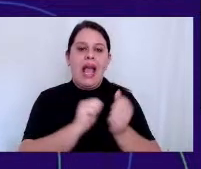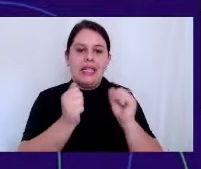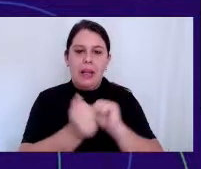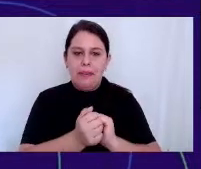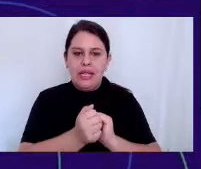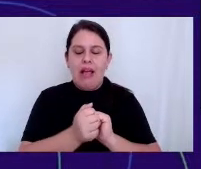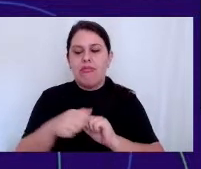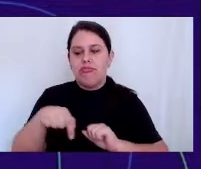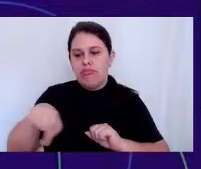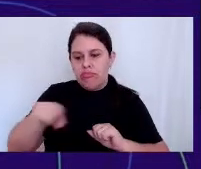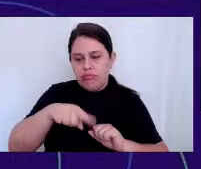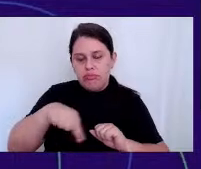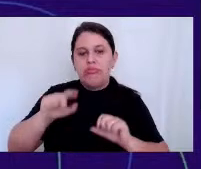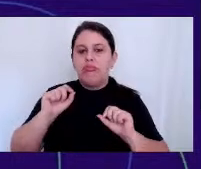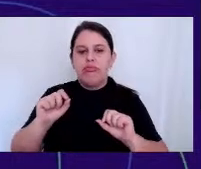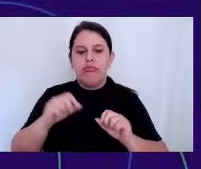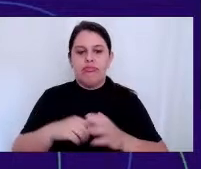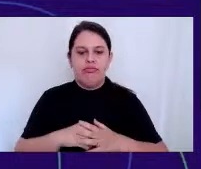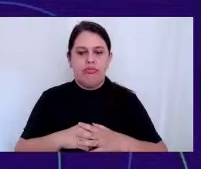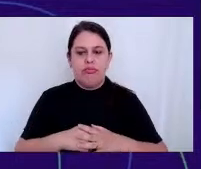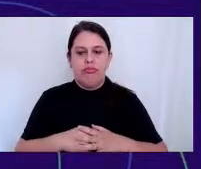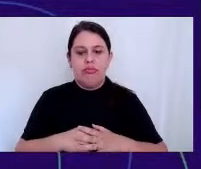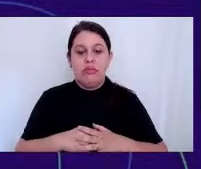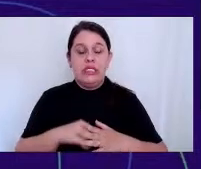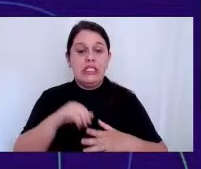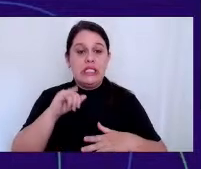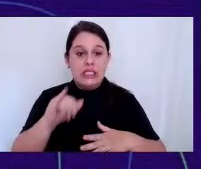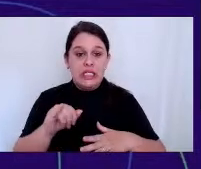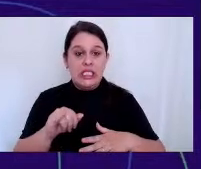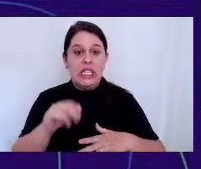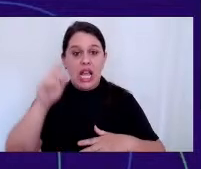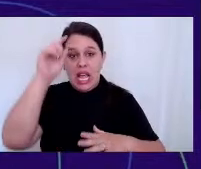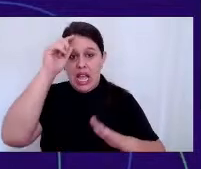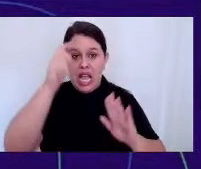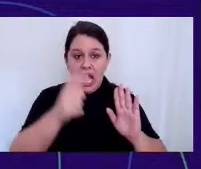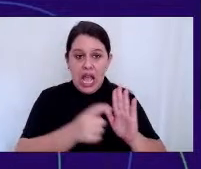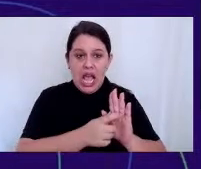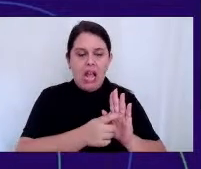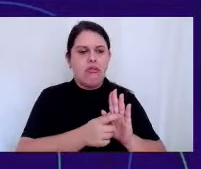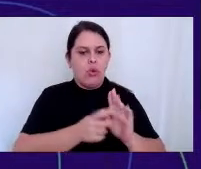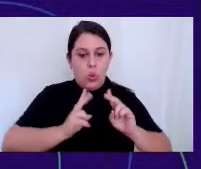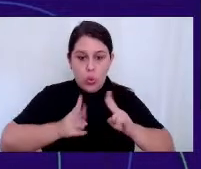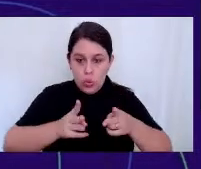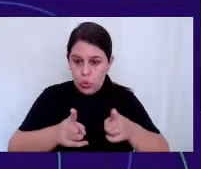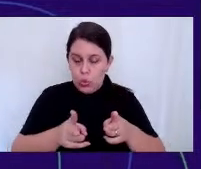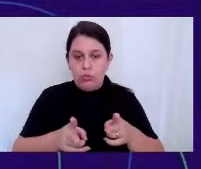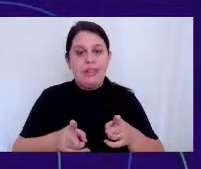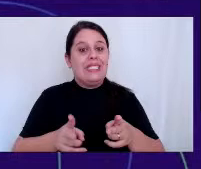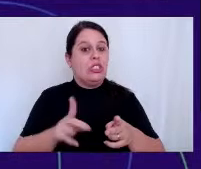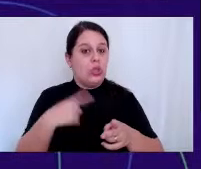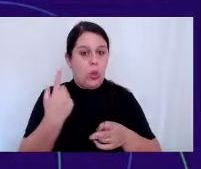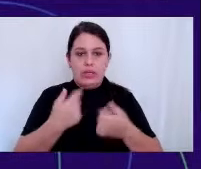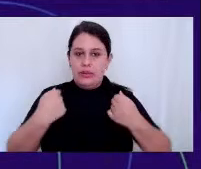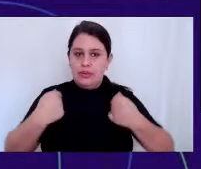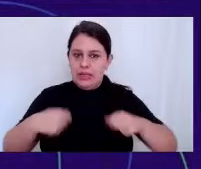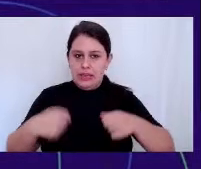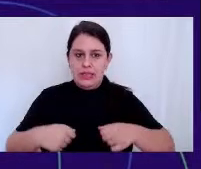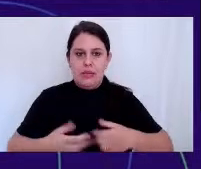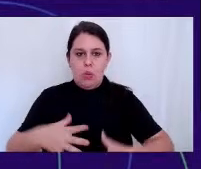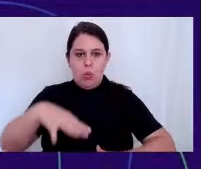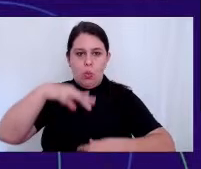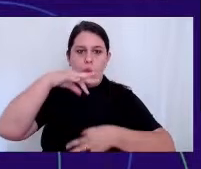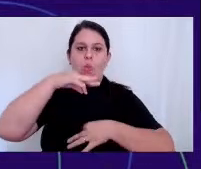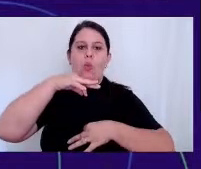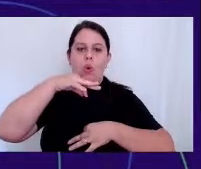stay, and so we need to learn how to incorporate it into our teaching